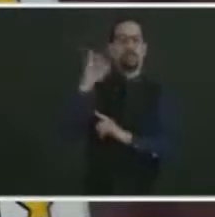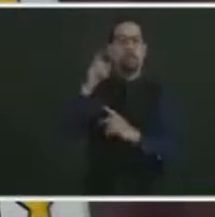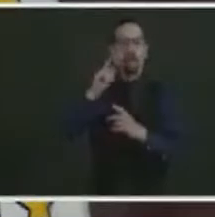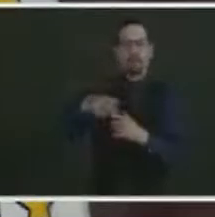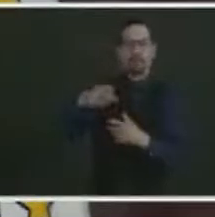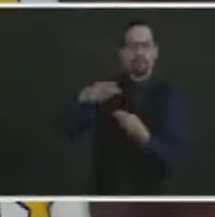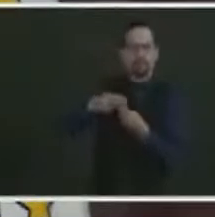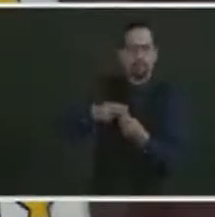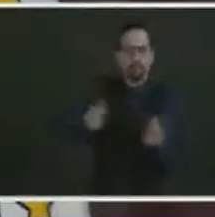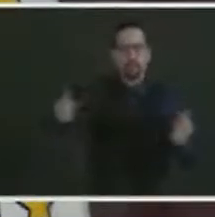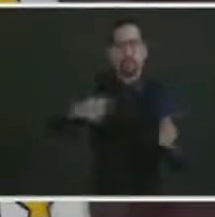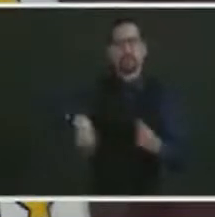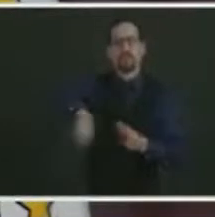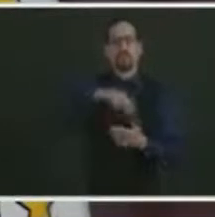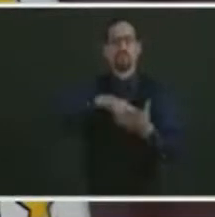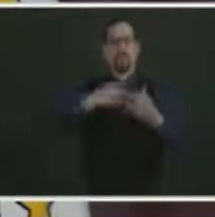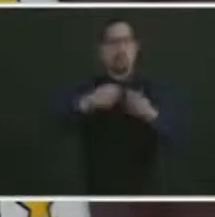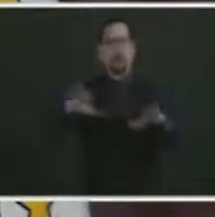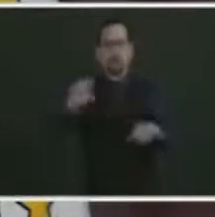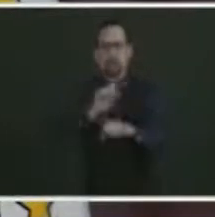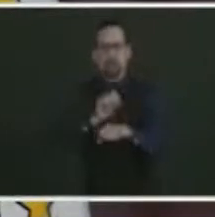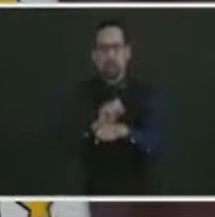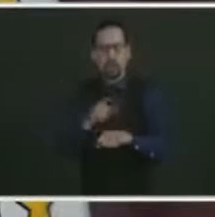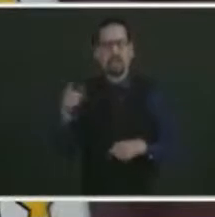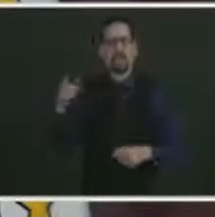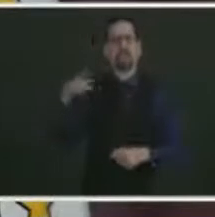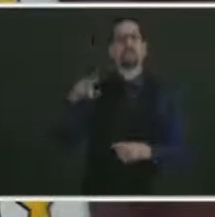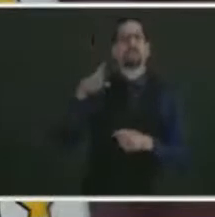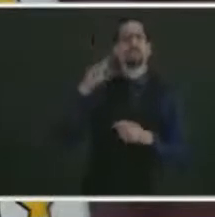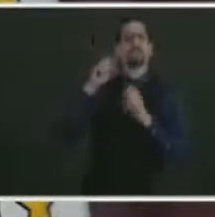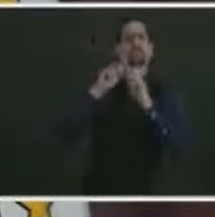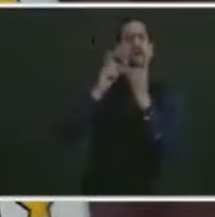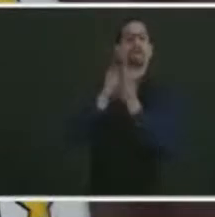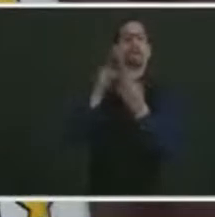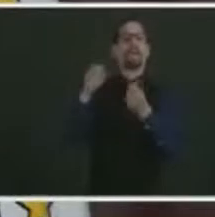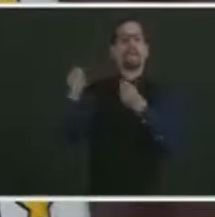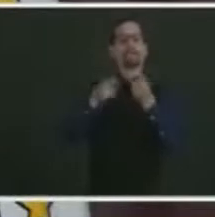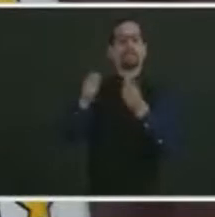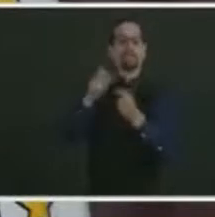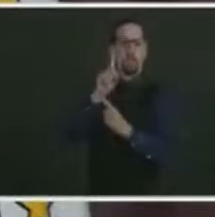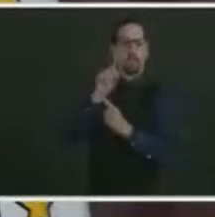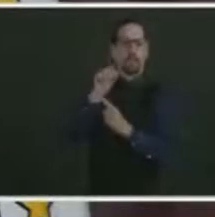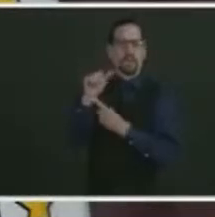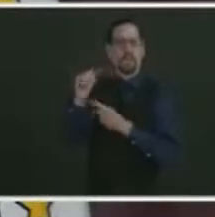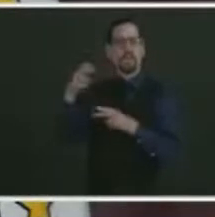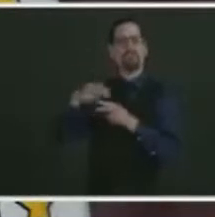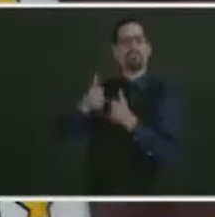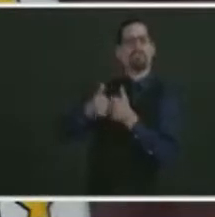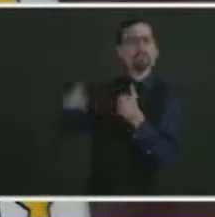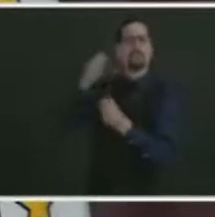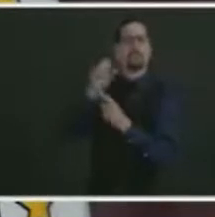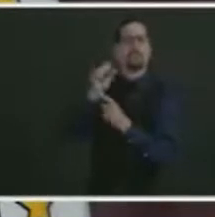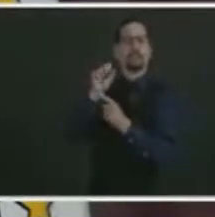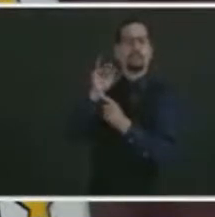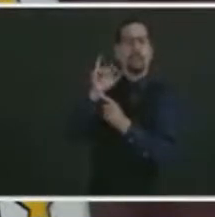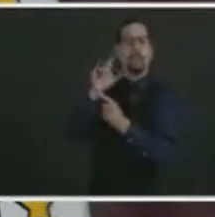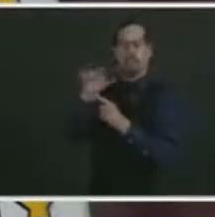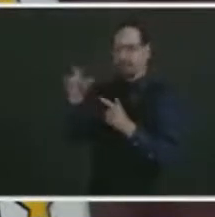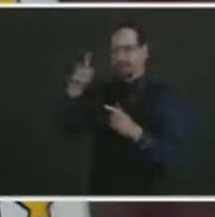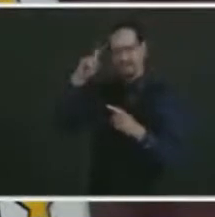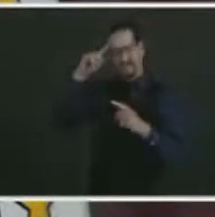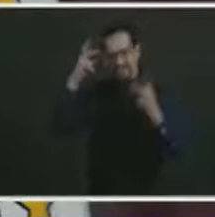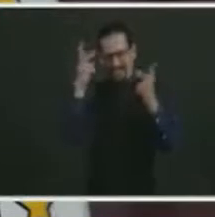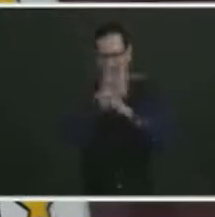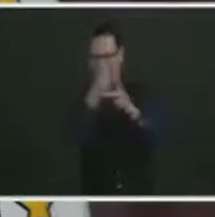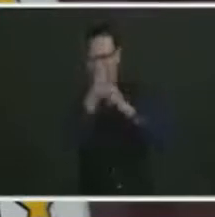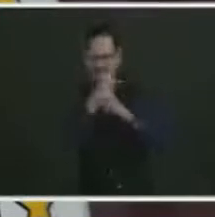to work with the state employees and their unions to figure out ways to immediately cut cost, but to